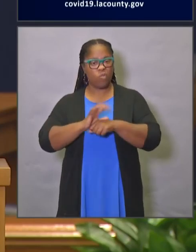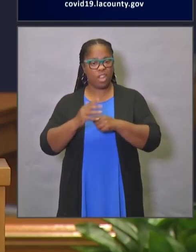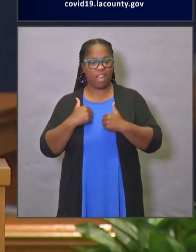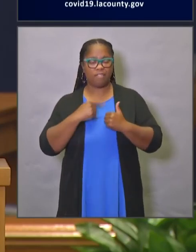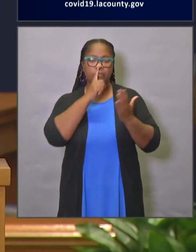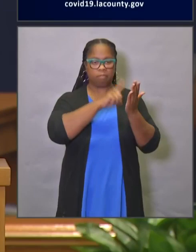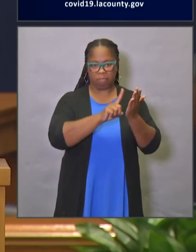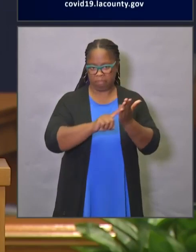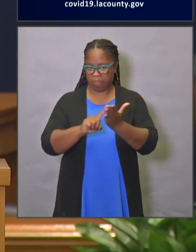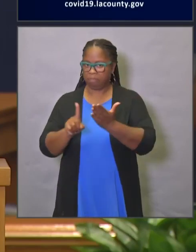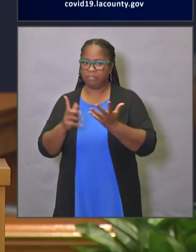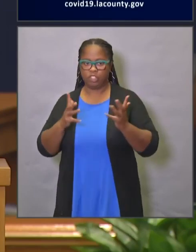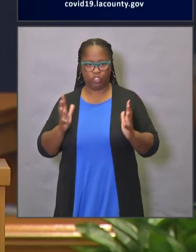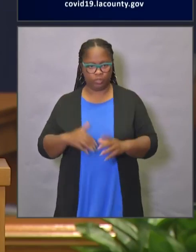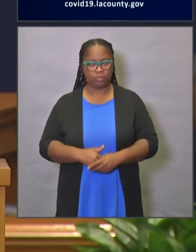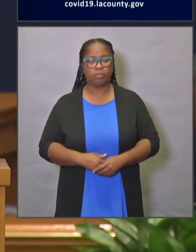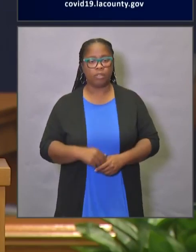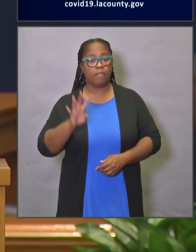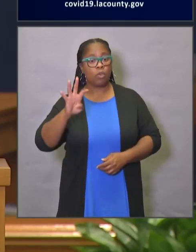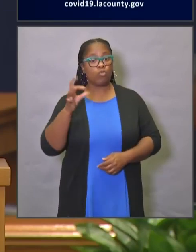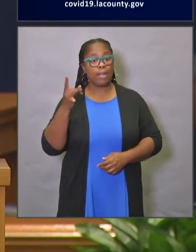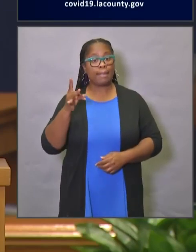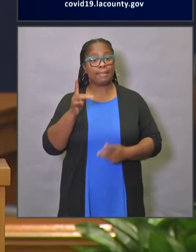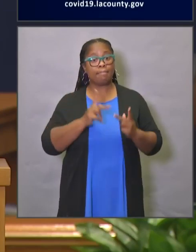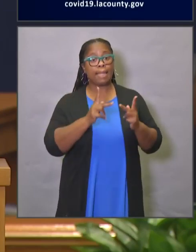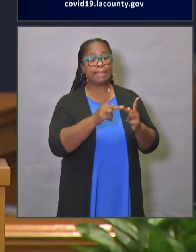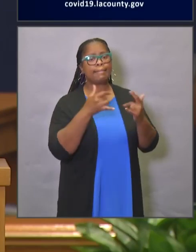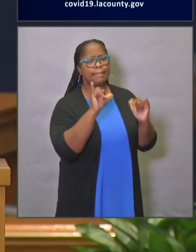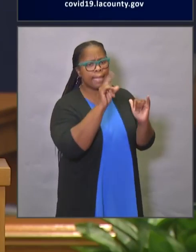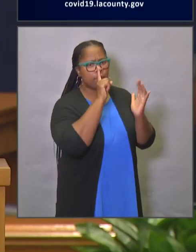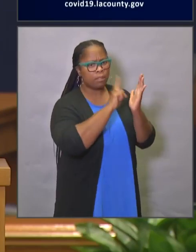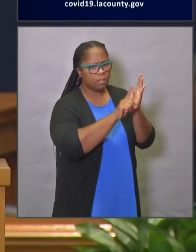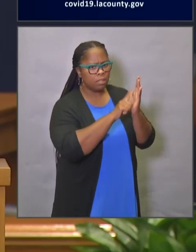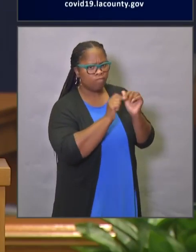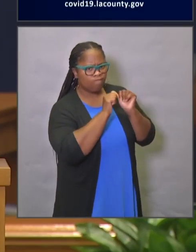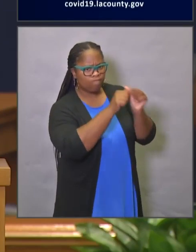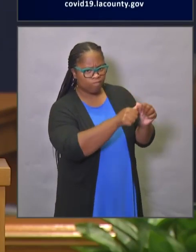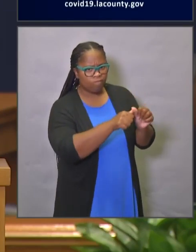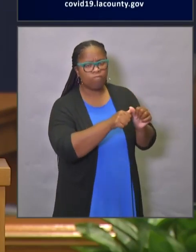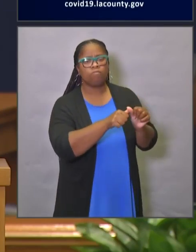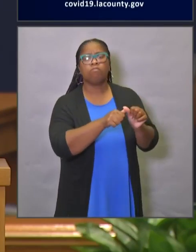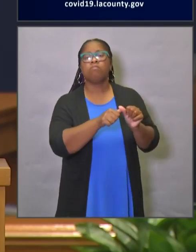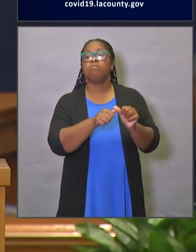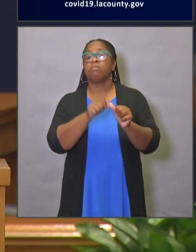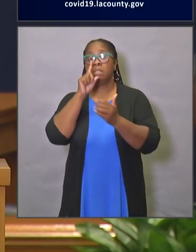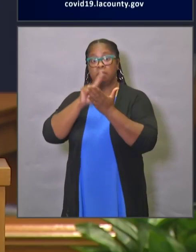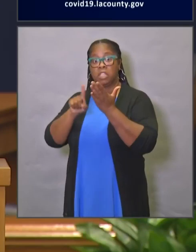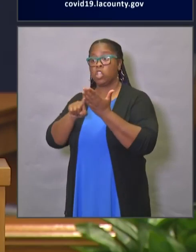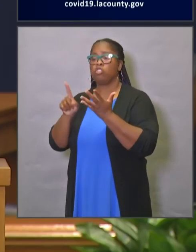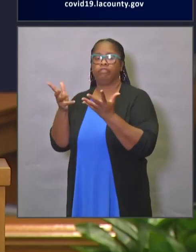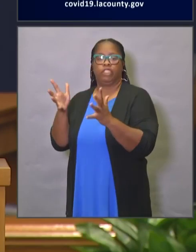Currently, we have 418 sites where we're conducting investigations, and we've closed